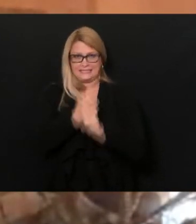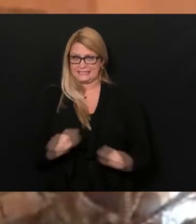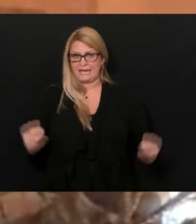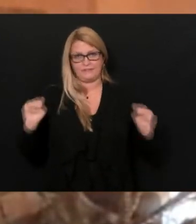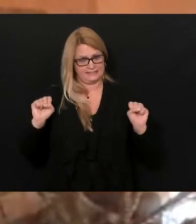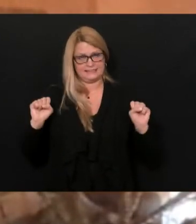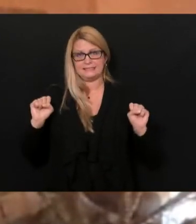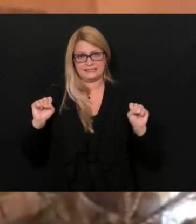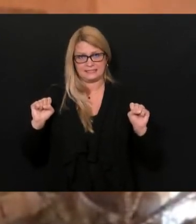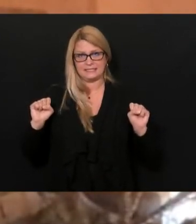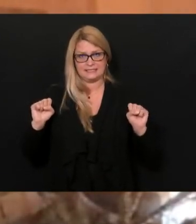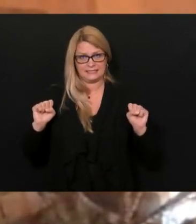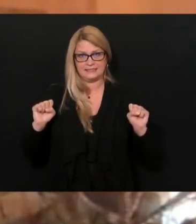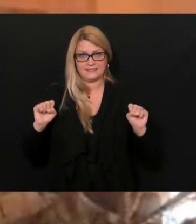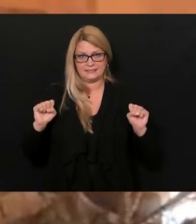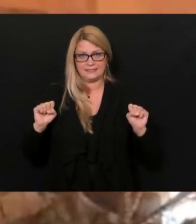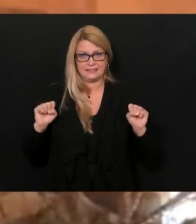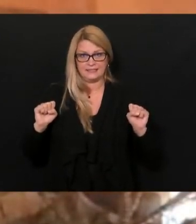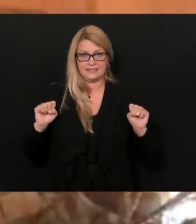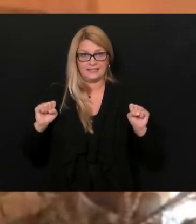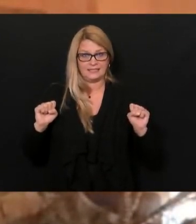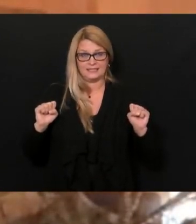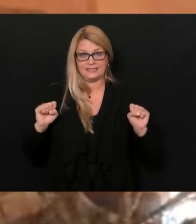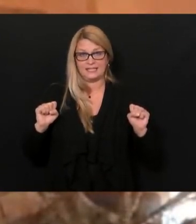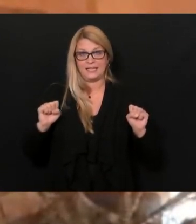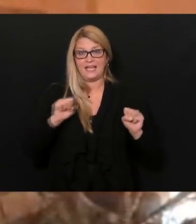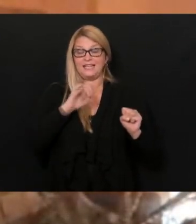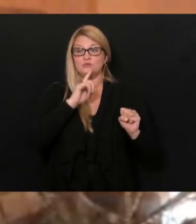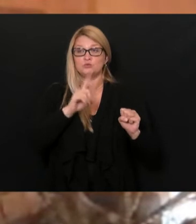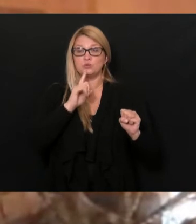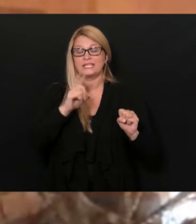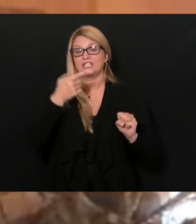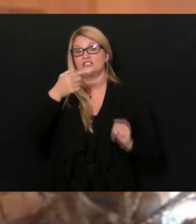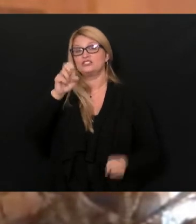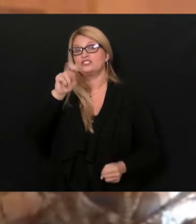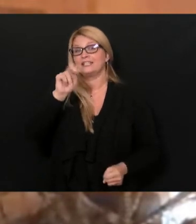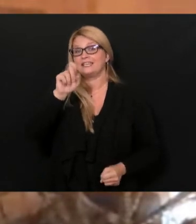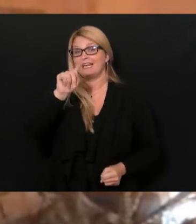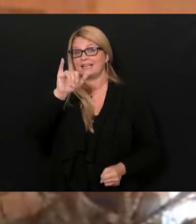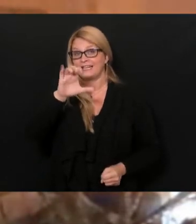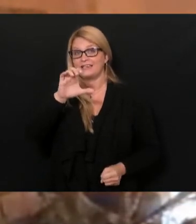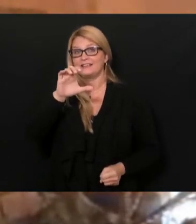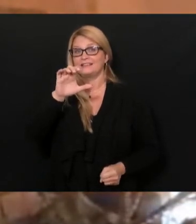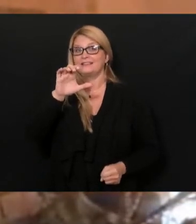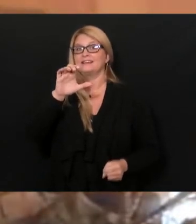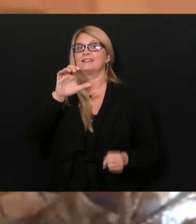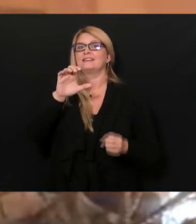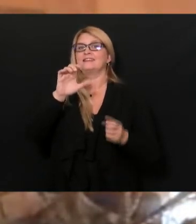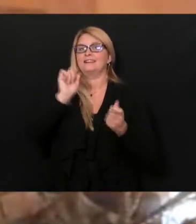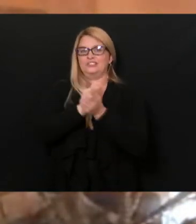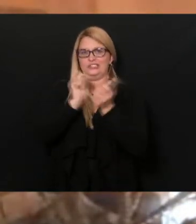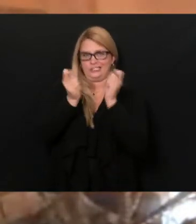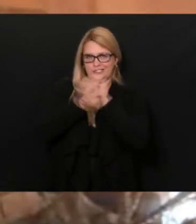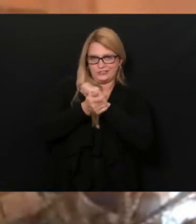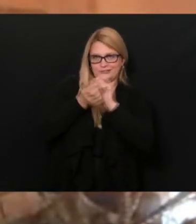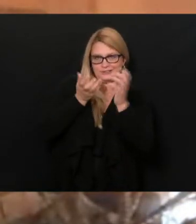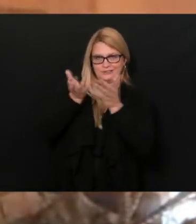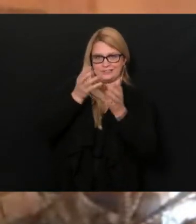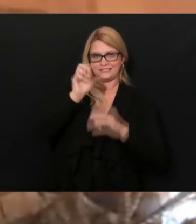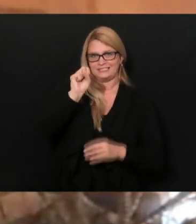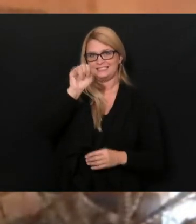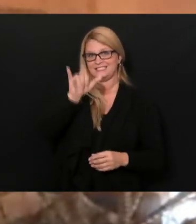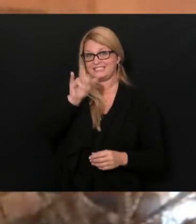the fact it's just the genetic information that's synthetically generated of just a little part of the virus means